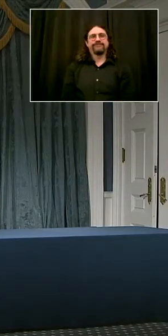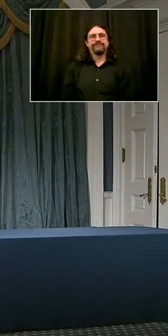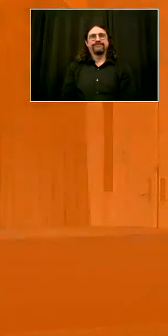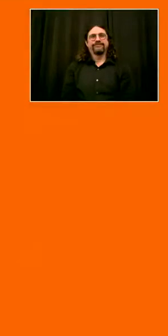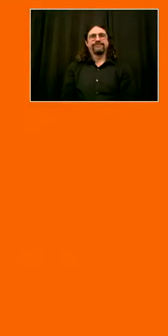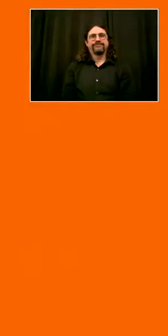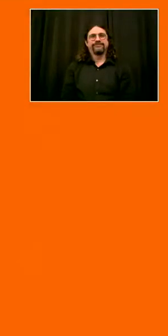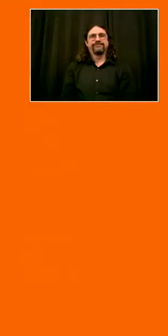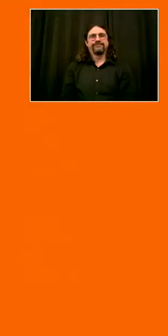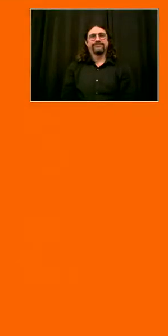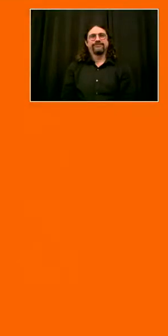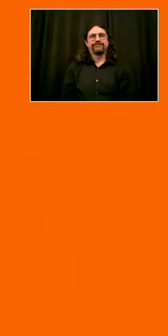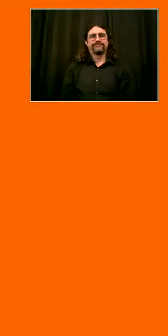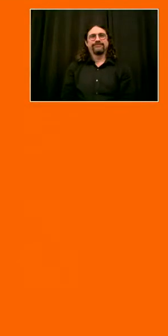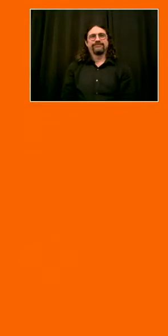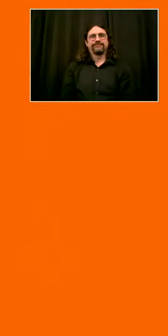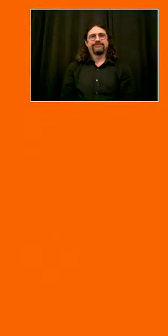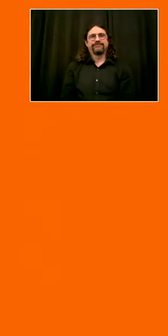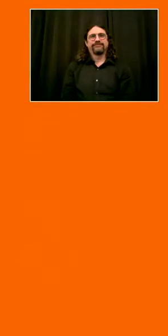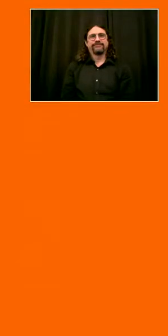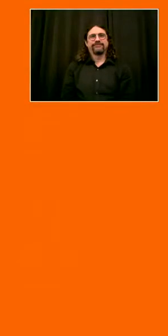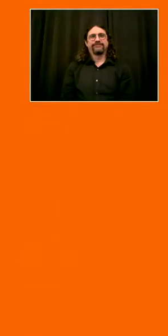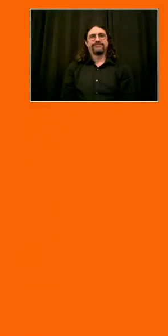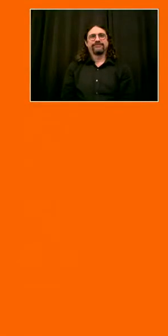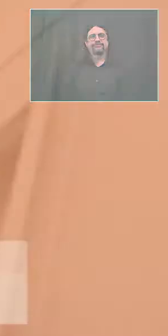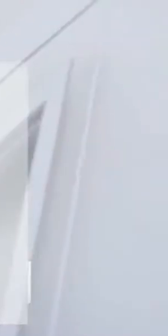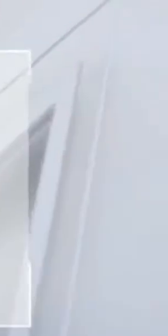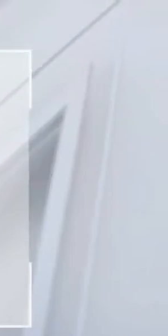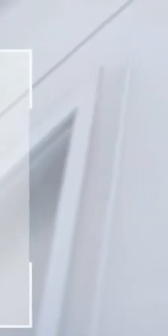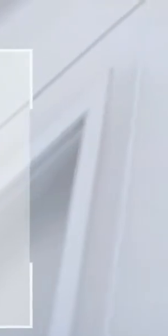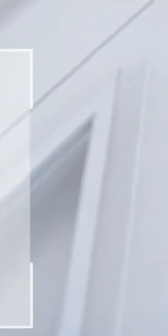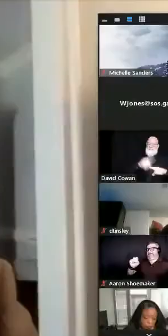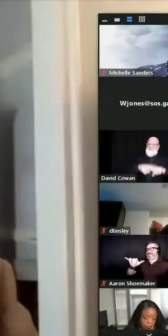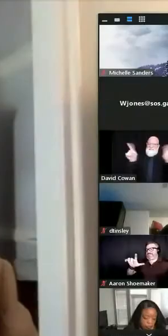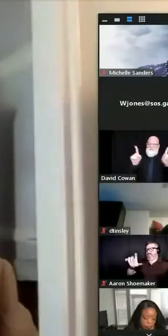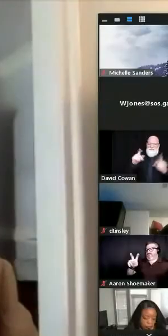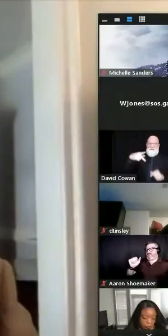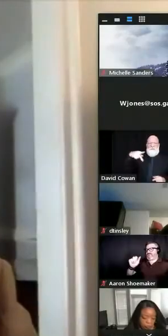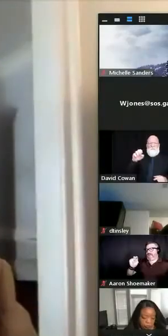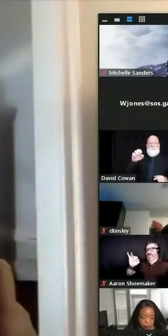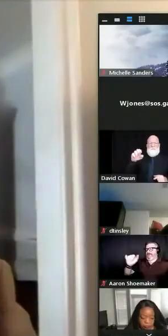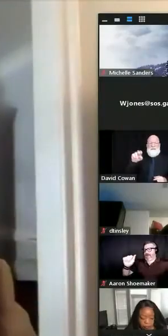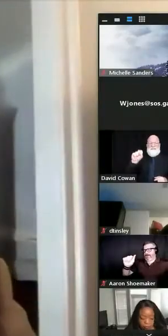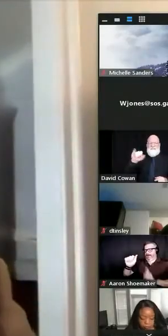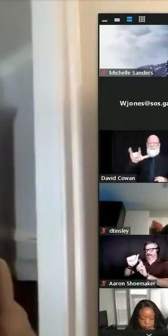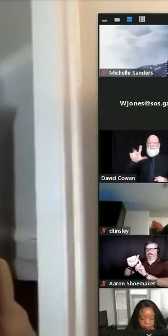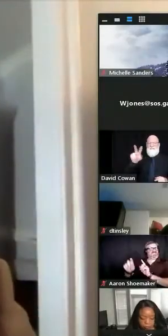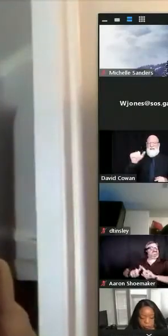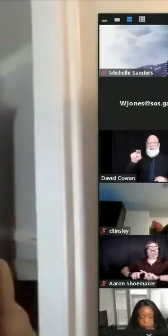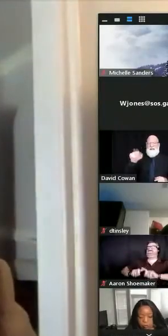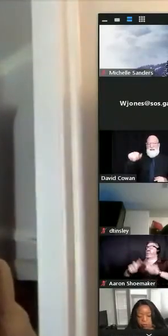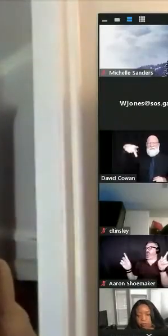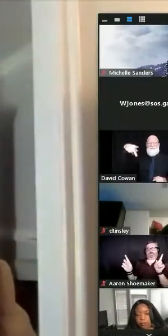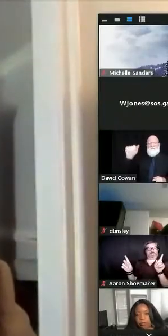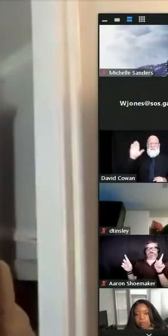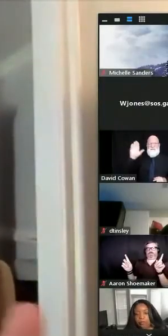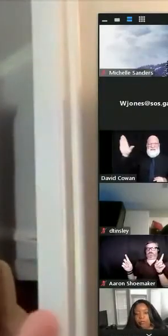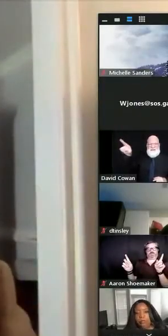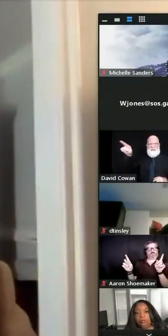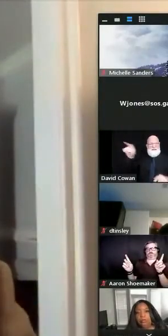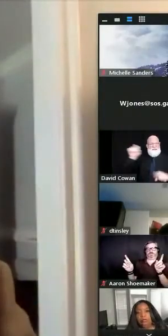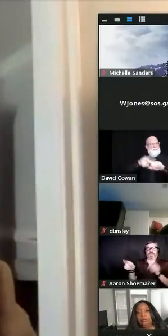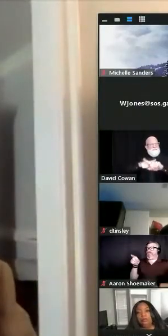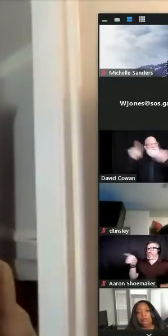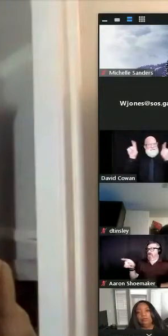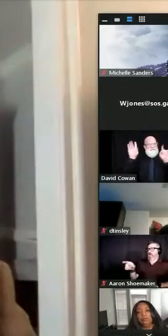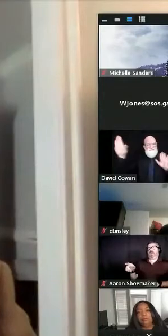live raw and unfiltered right here on news now from Fox let's go out to Georgia right now where the Secretary